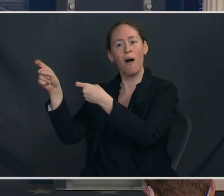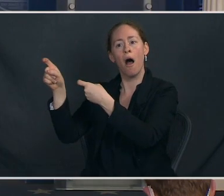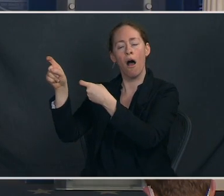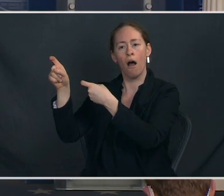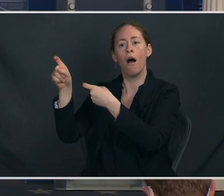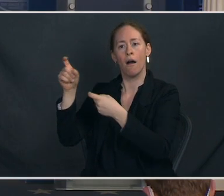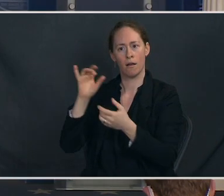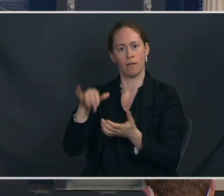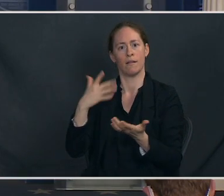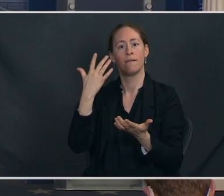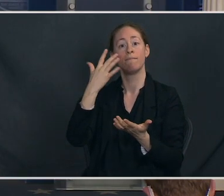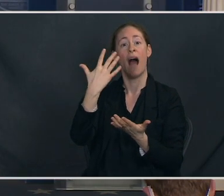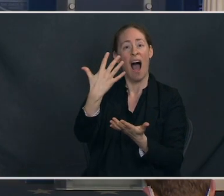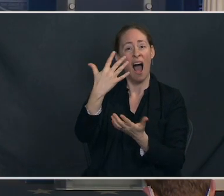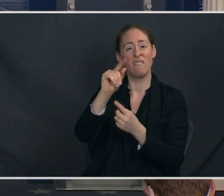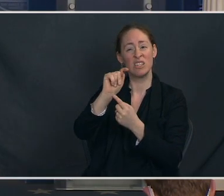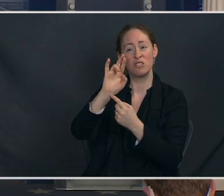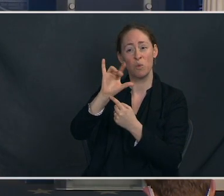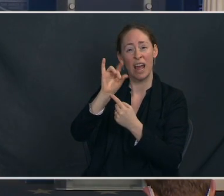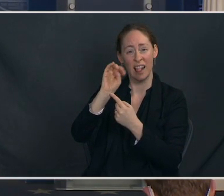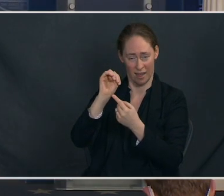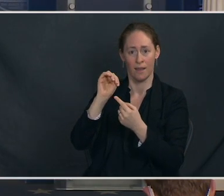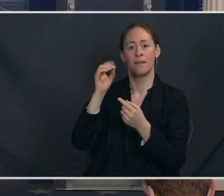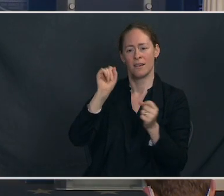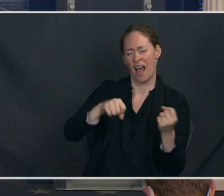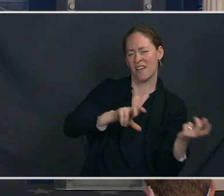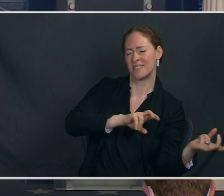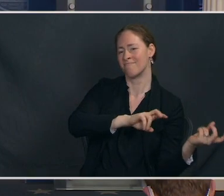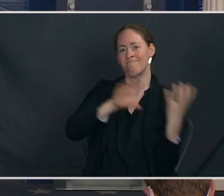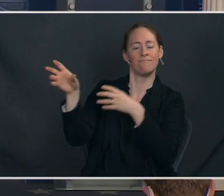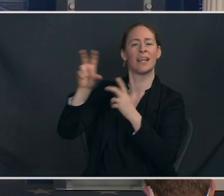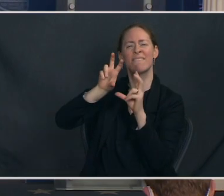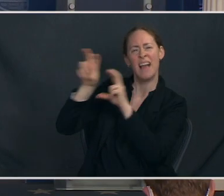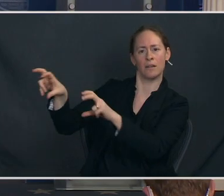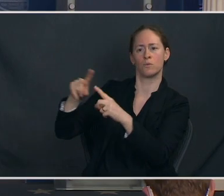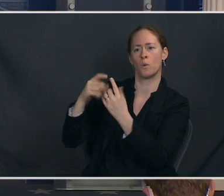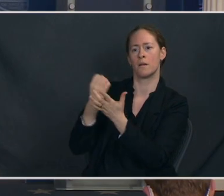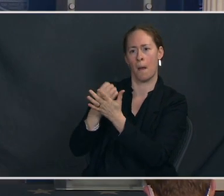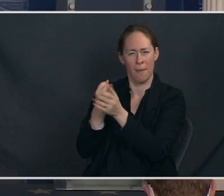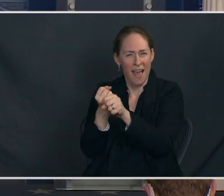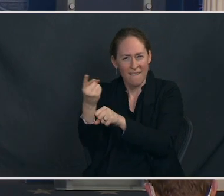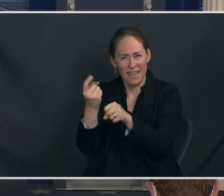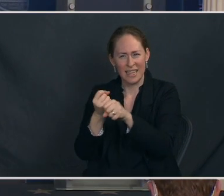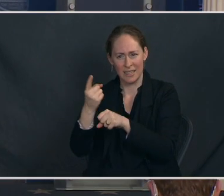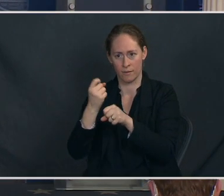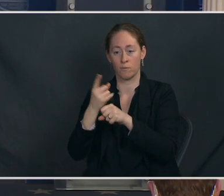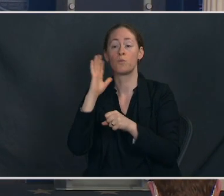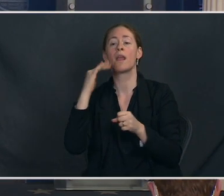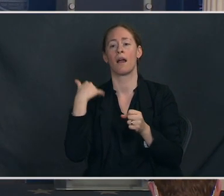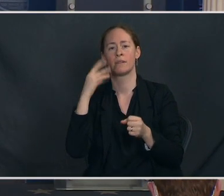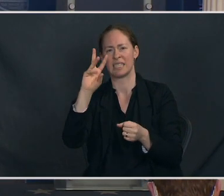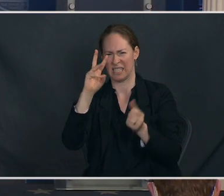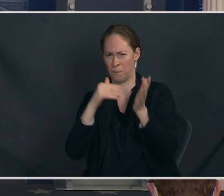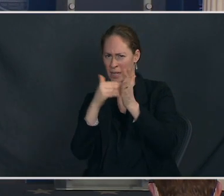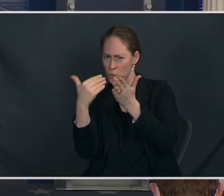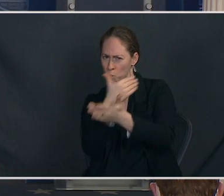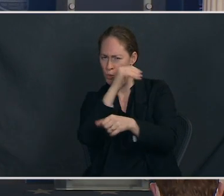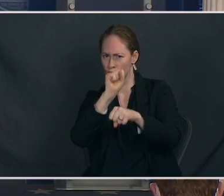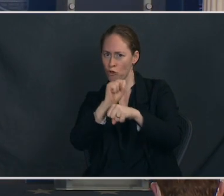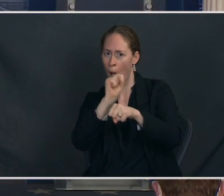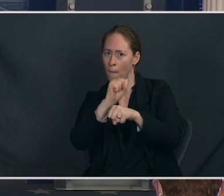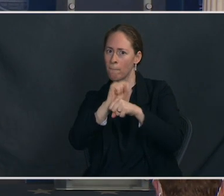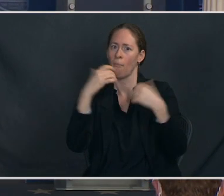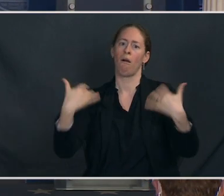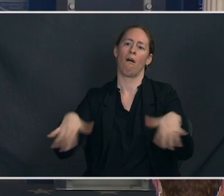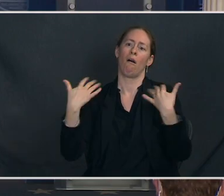the next 5 years and add over 6 million new jobs for all Americans. So building a more